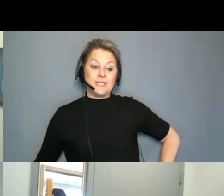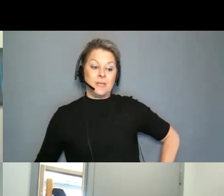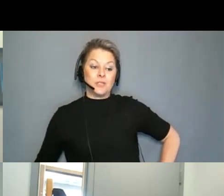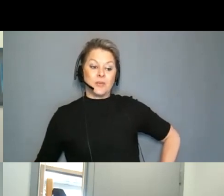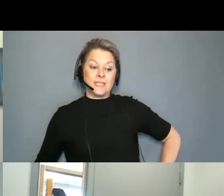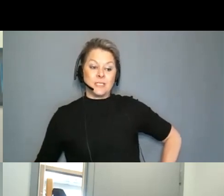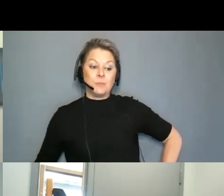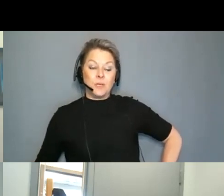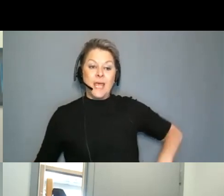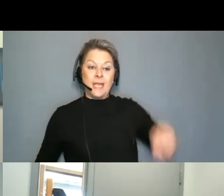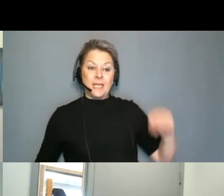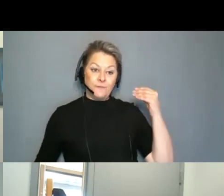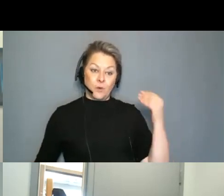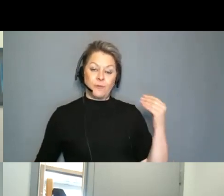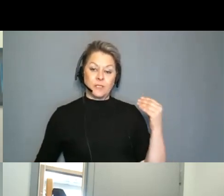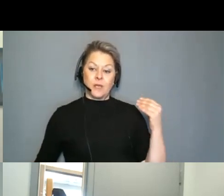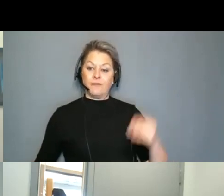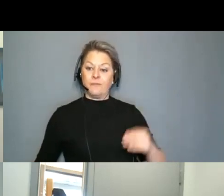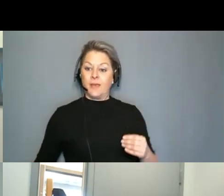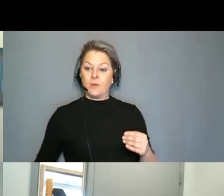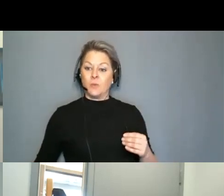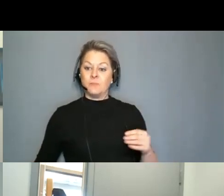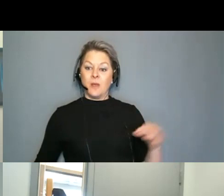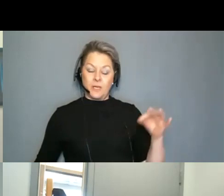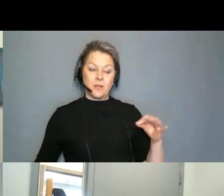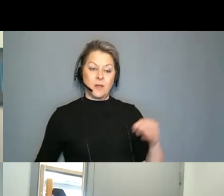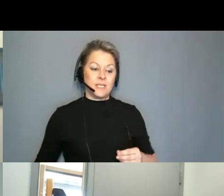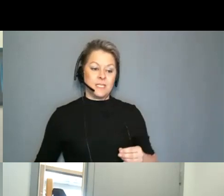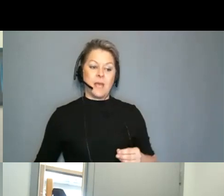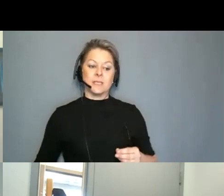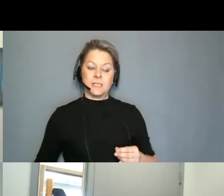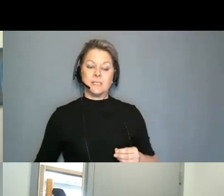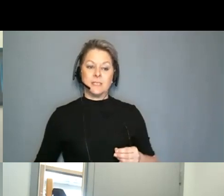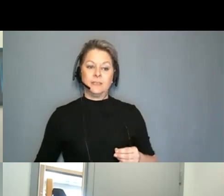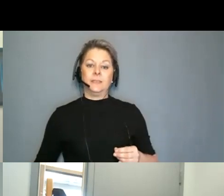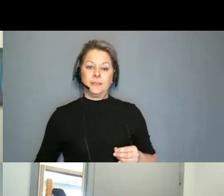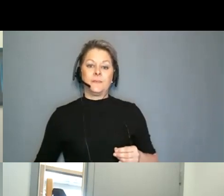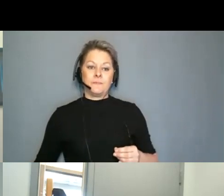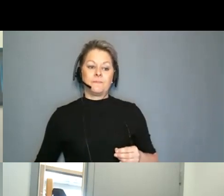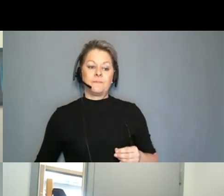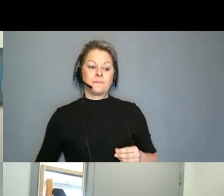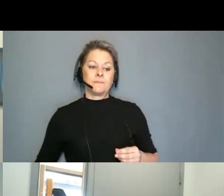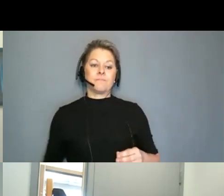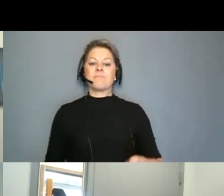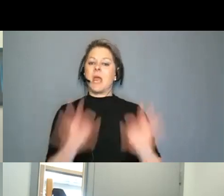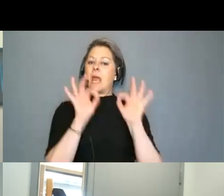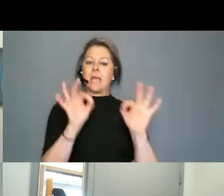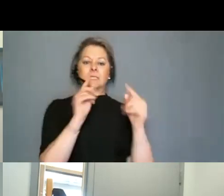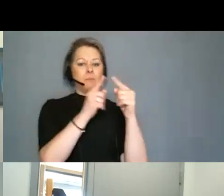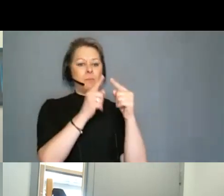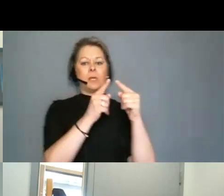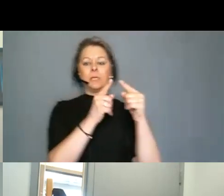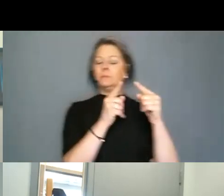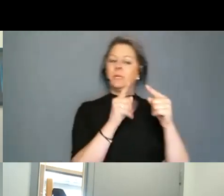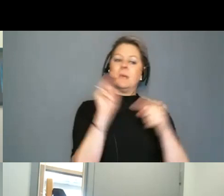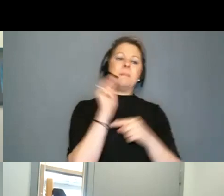needs to be addressed and to put in the forefront of everyone's mind when it comes to these policies. Excellent points. Thank you, Megan. And